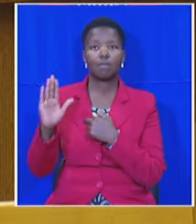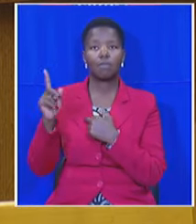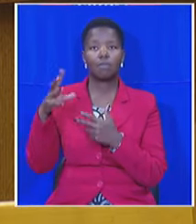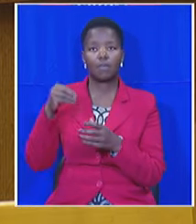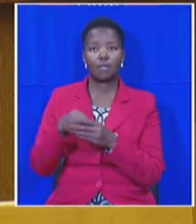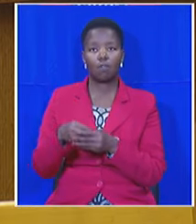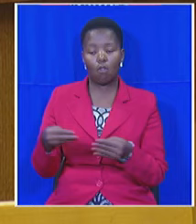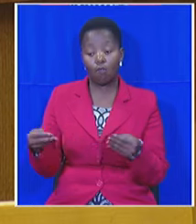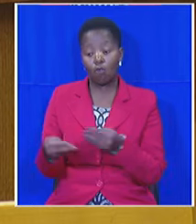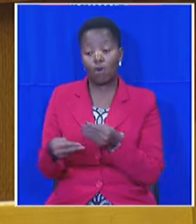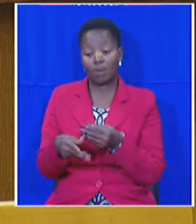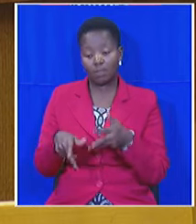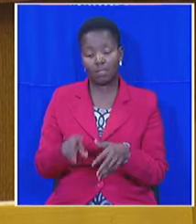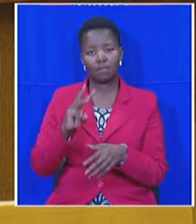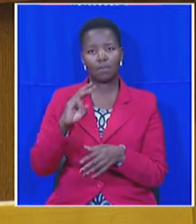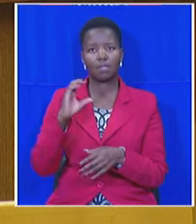in the Western Cape.